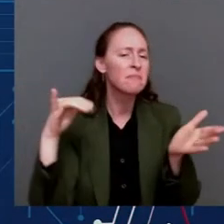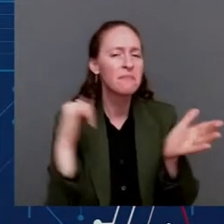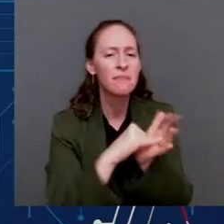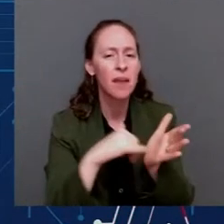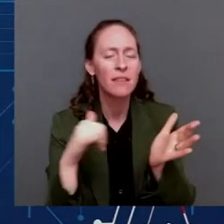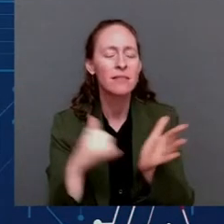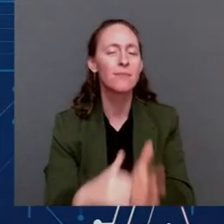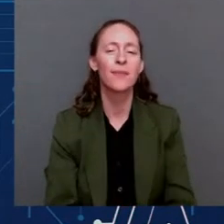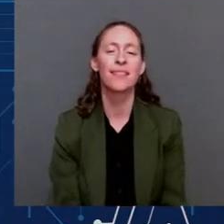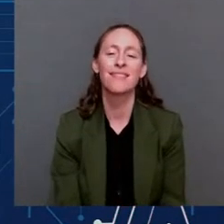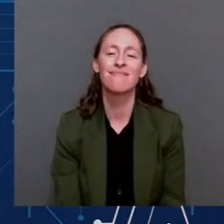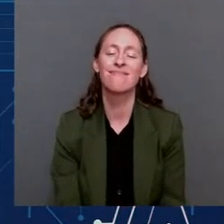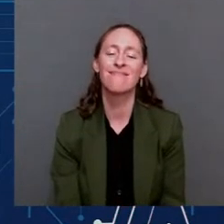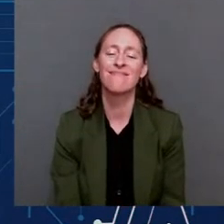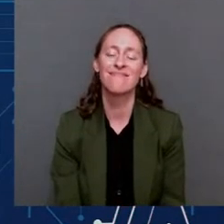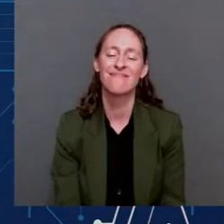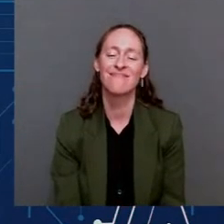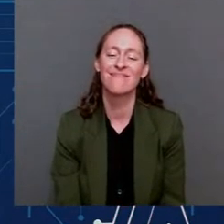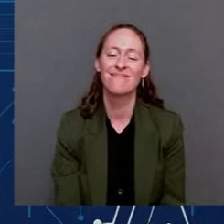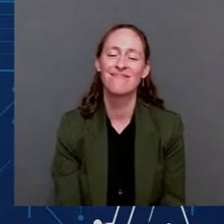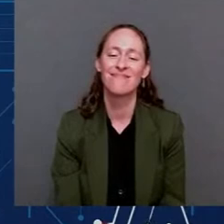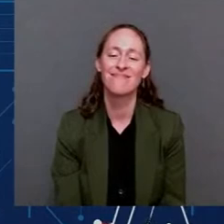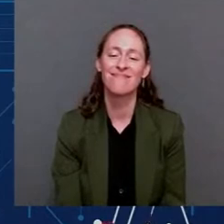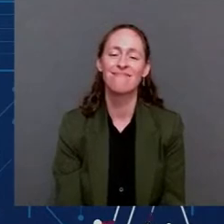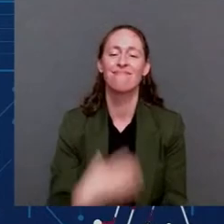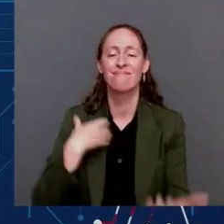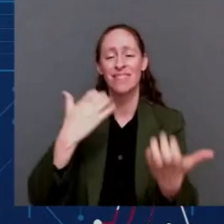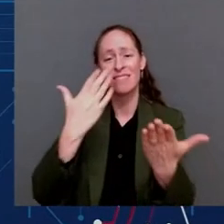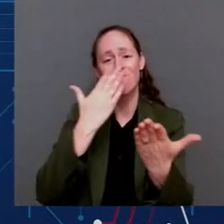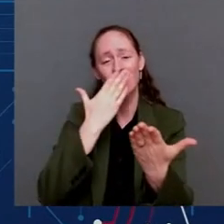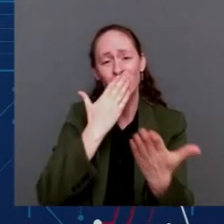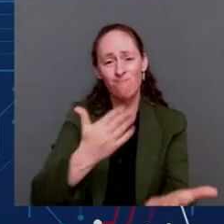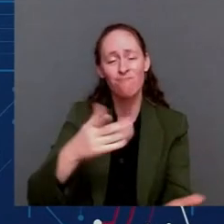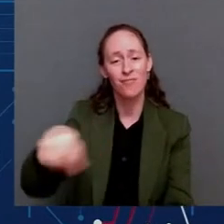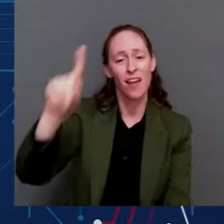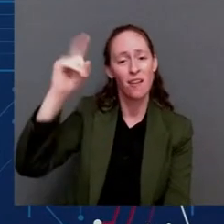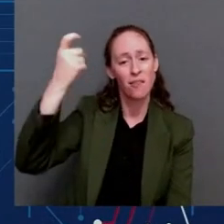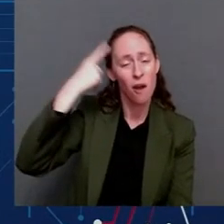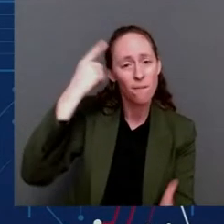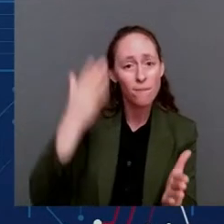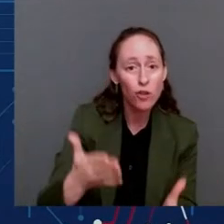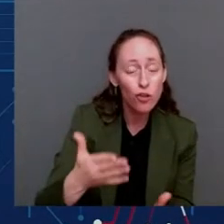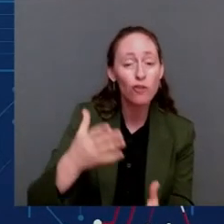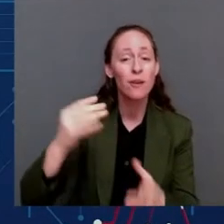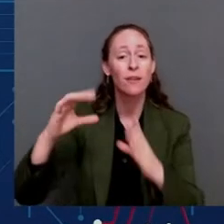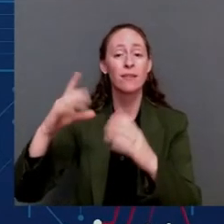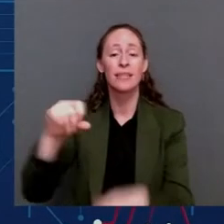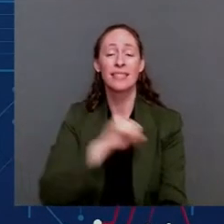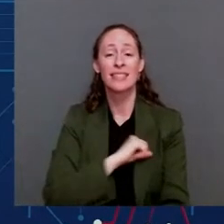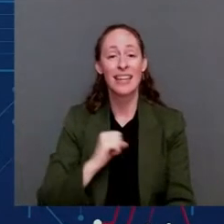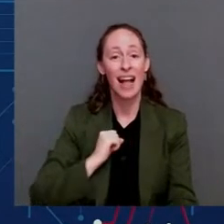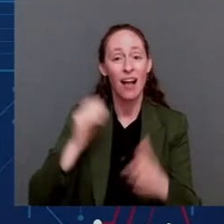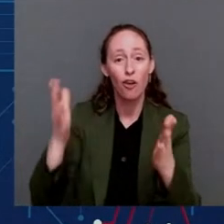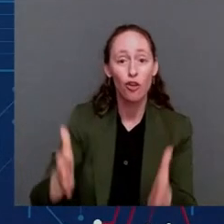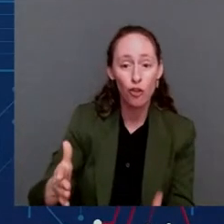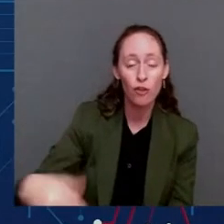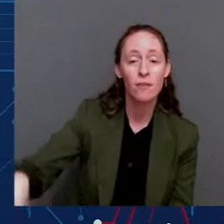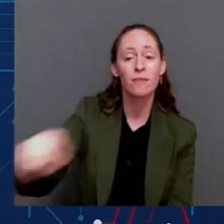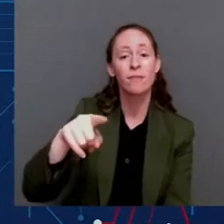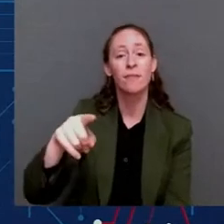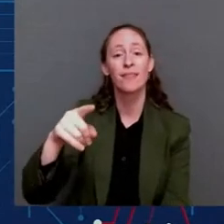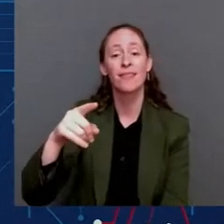Senator Stabenow and Peters, Congressman Kildee, and you, Mr. President, for bringing light to our industry and for